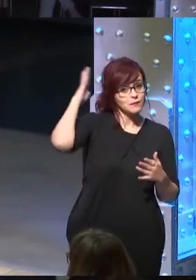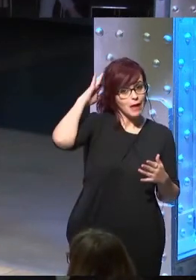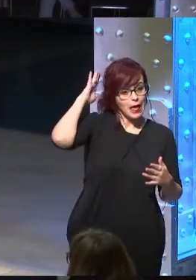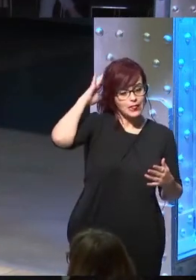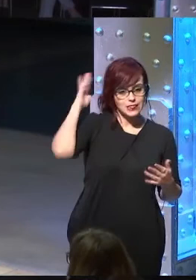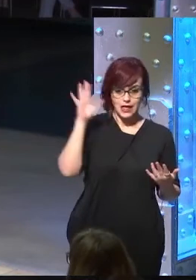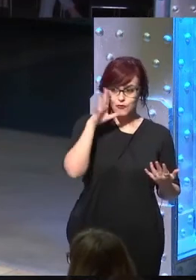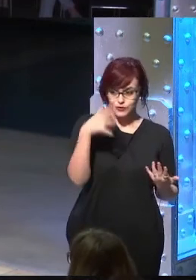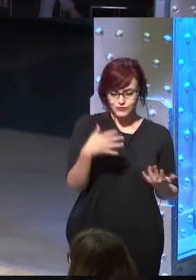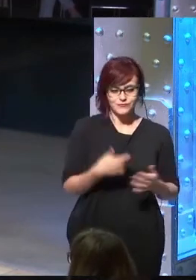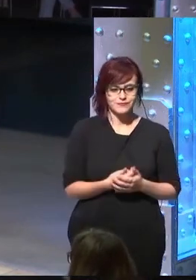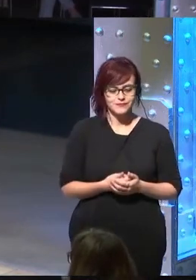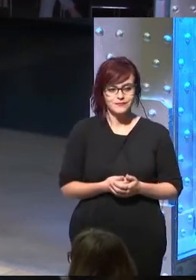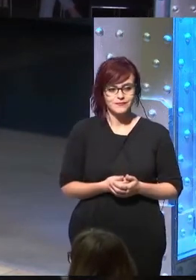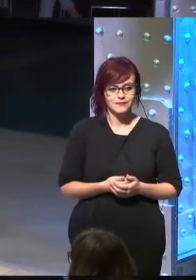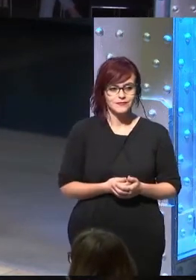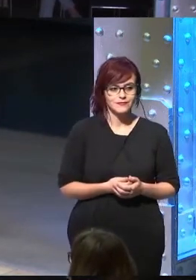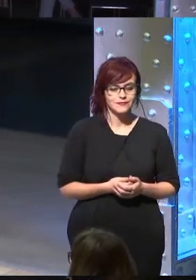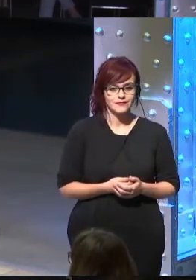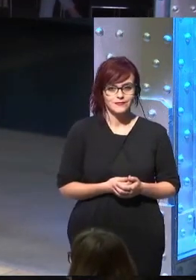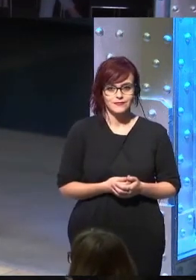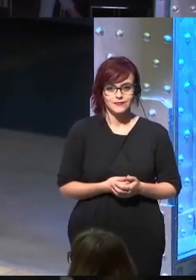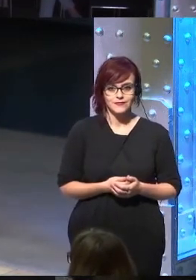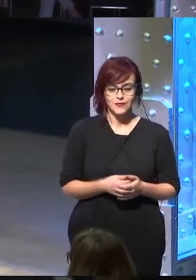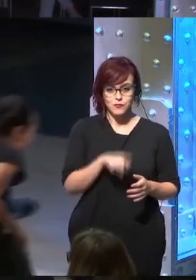I was at your back.